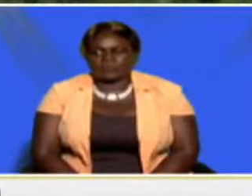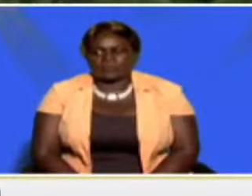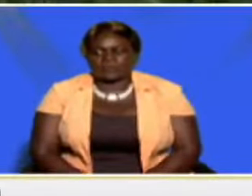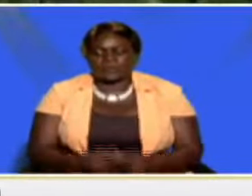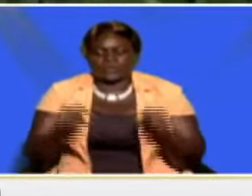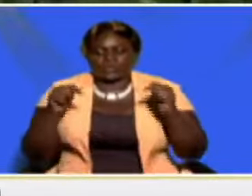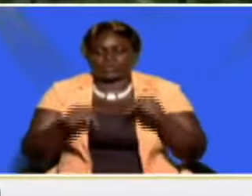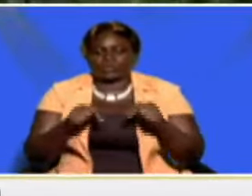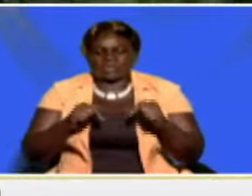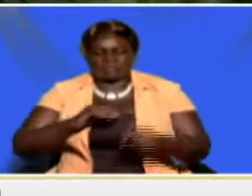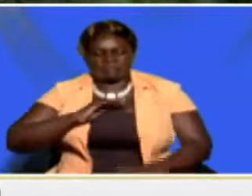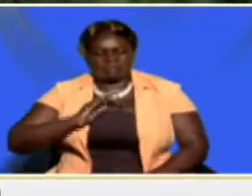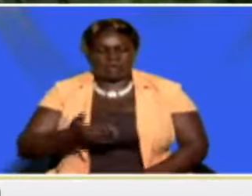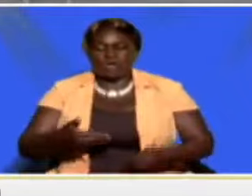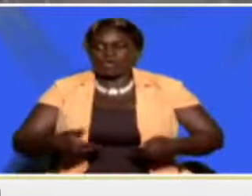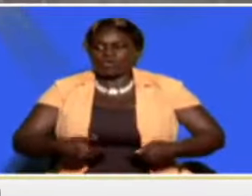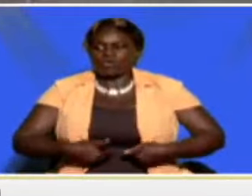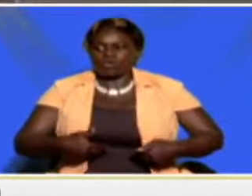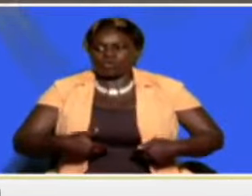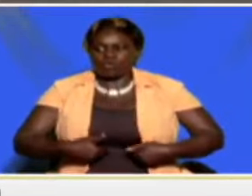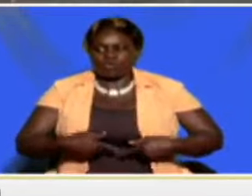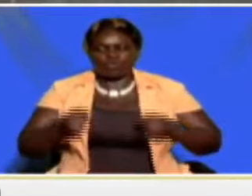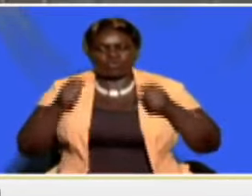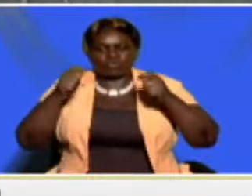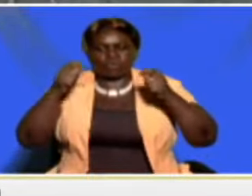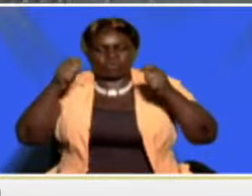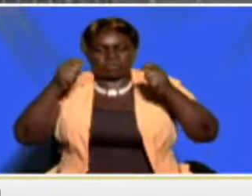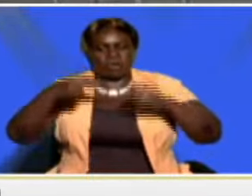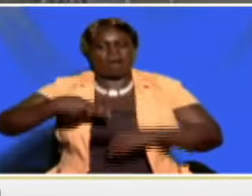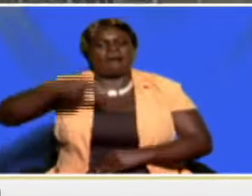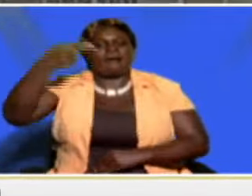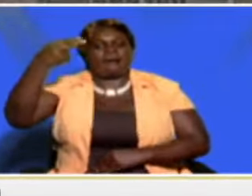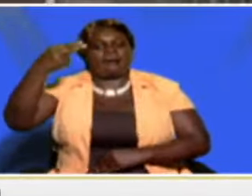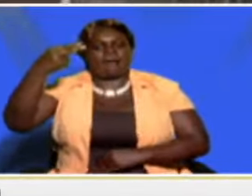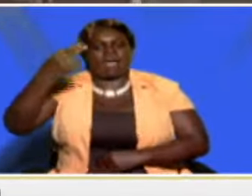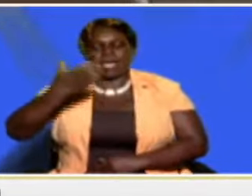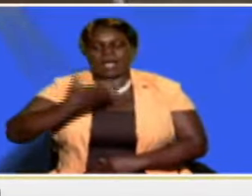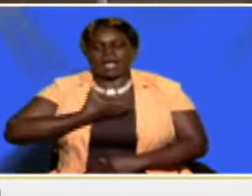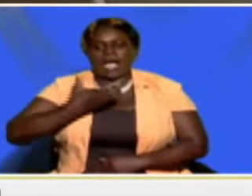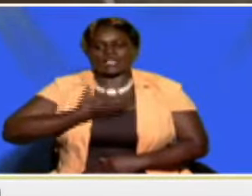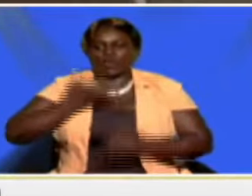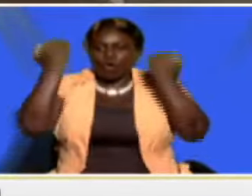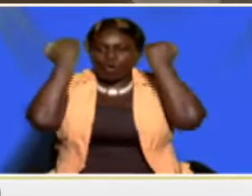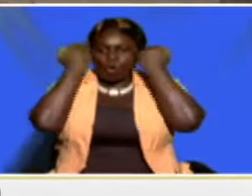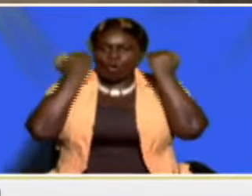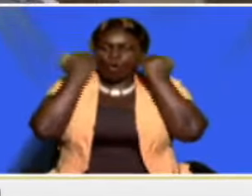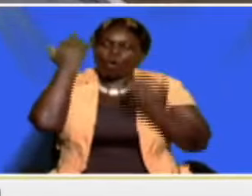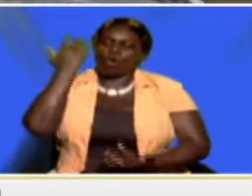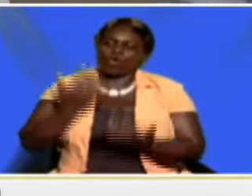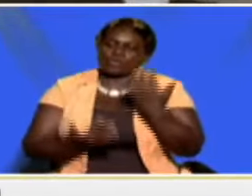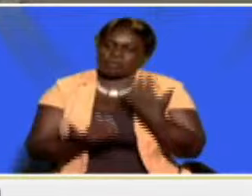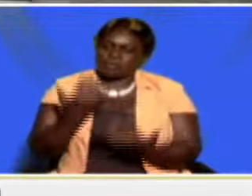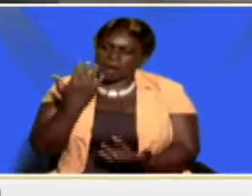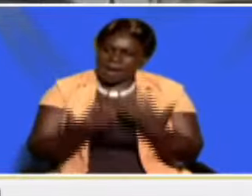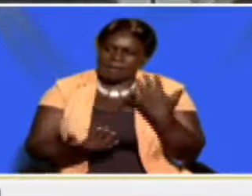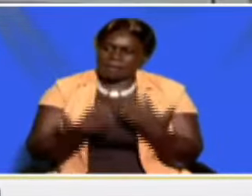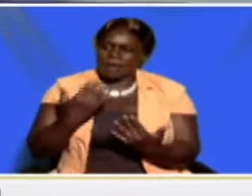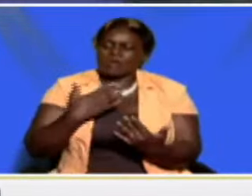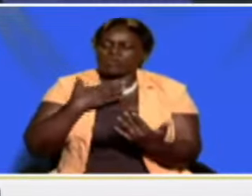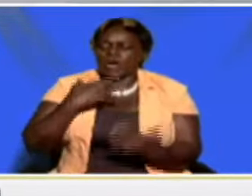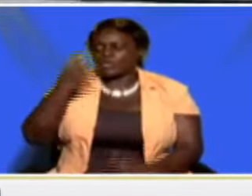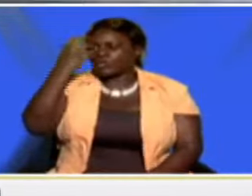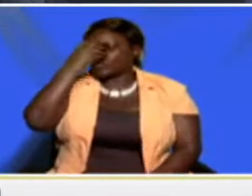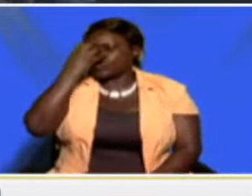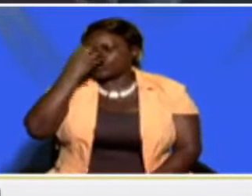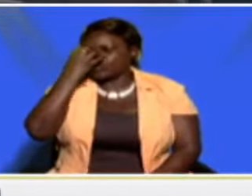Today, the agitated youth took the demos to new heights, setting the Eldoret Municipal Court on fire as they intensified their push for President